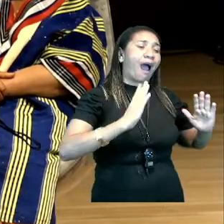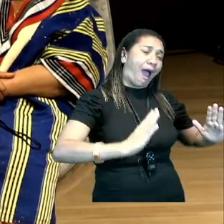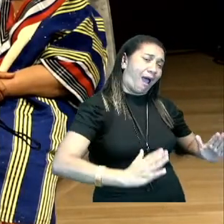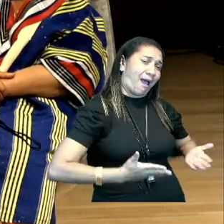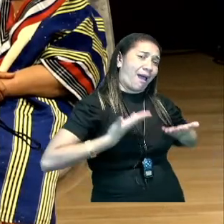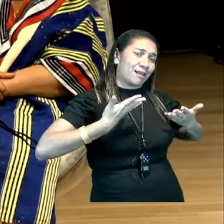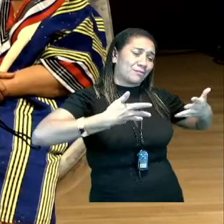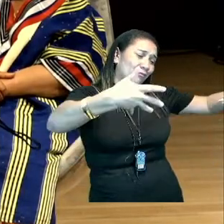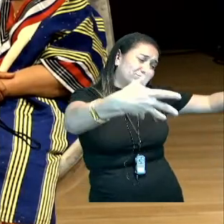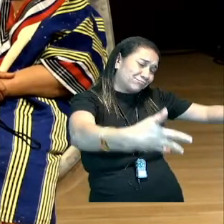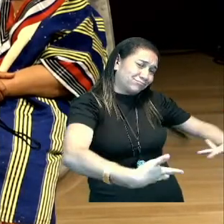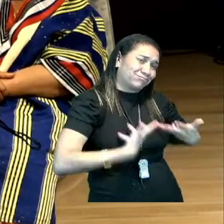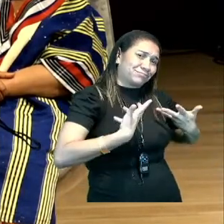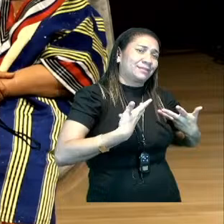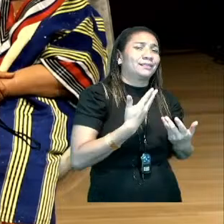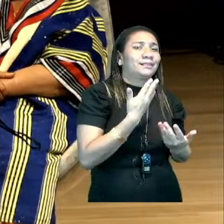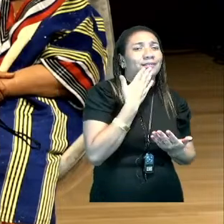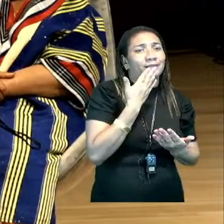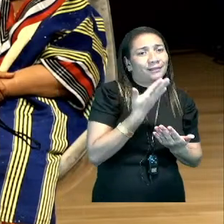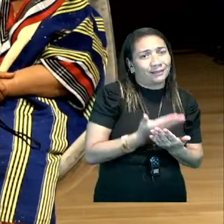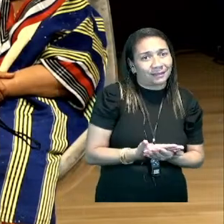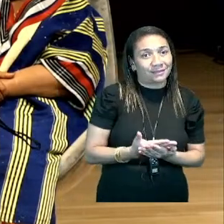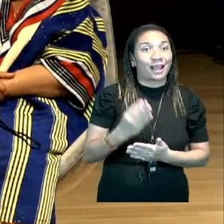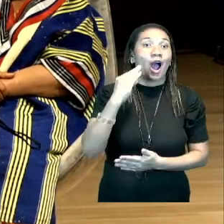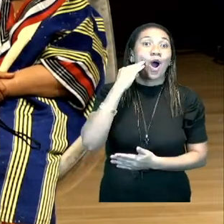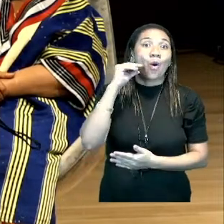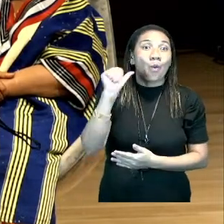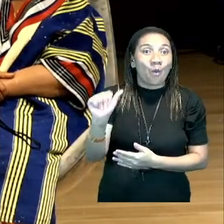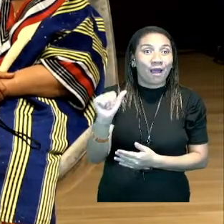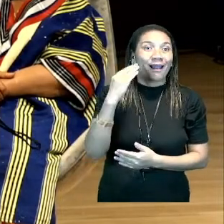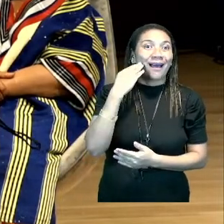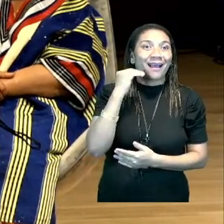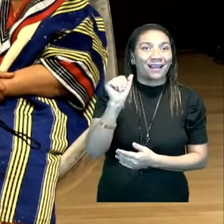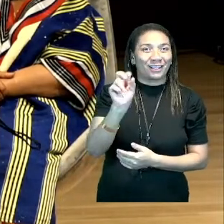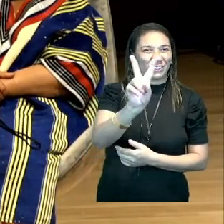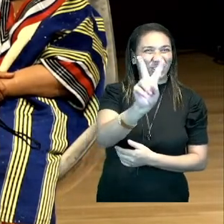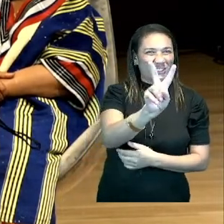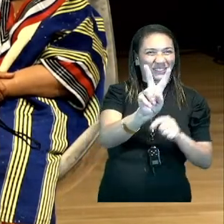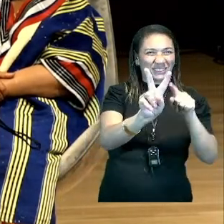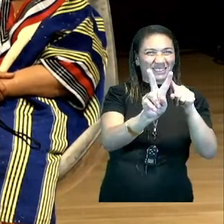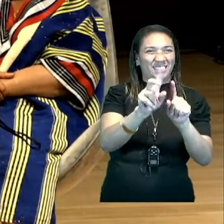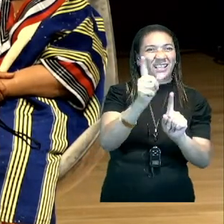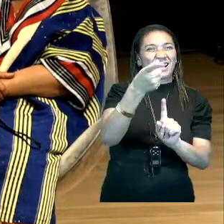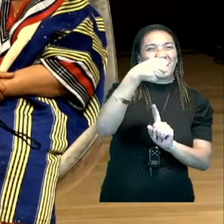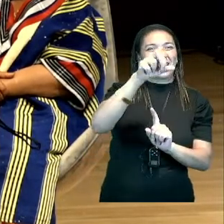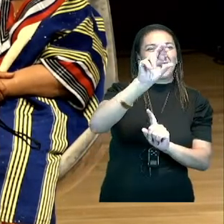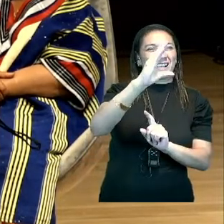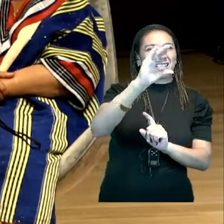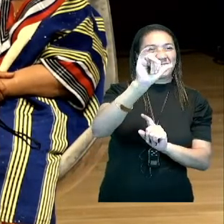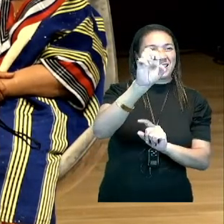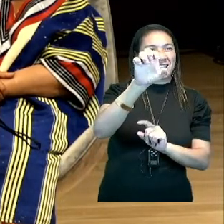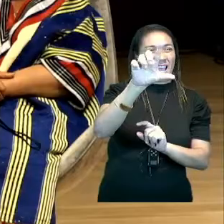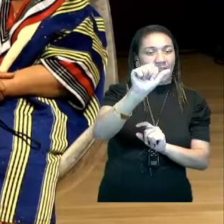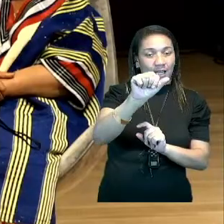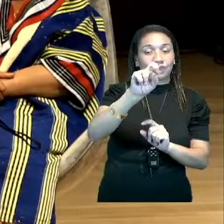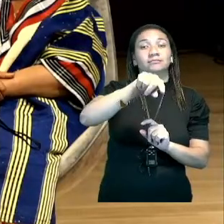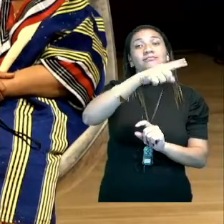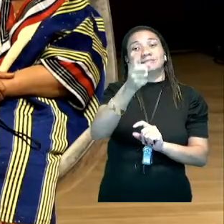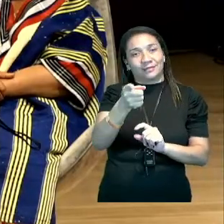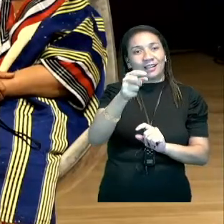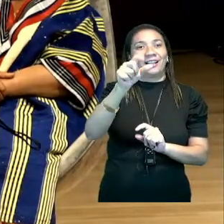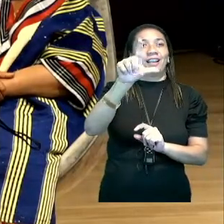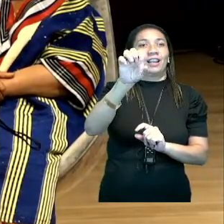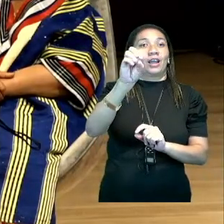well in this journey. Of course, my 2 grandmothers, Graciela and Leonor,